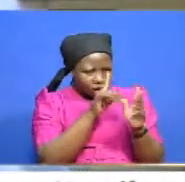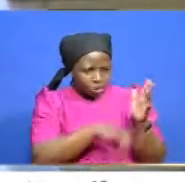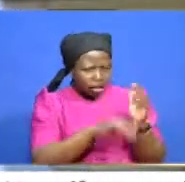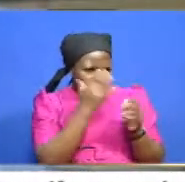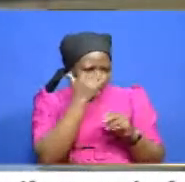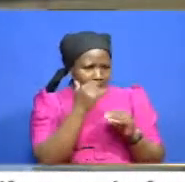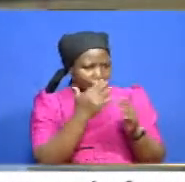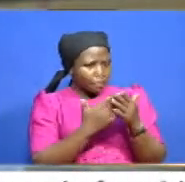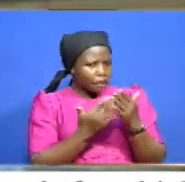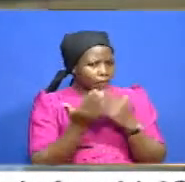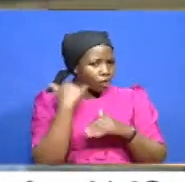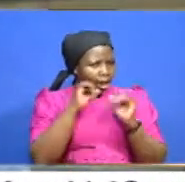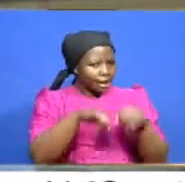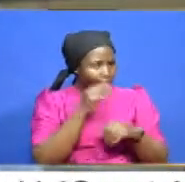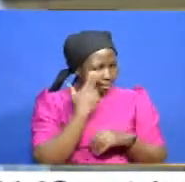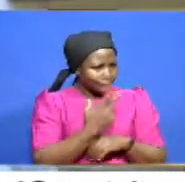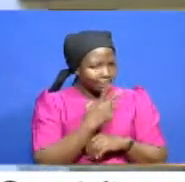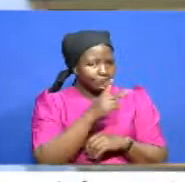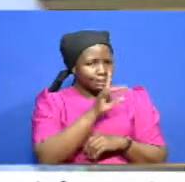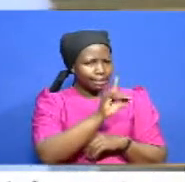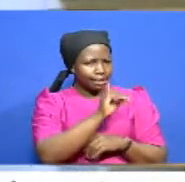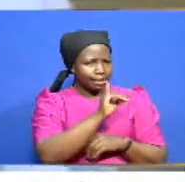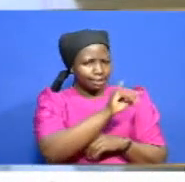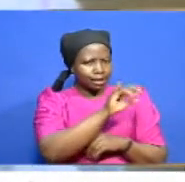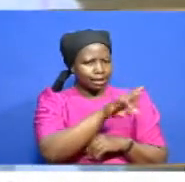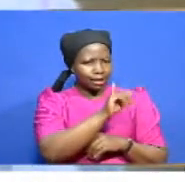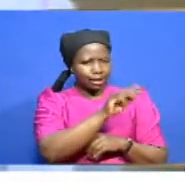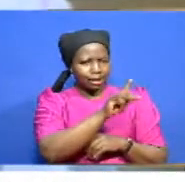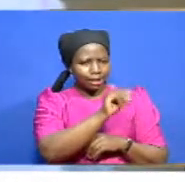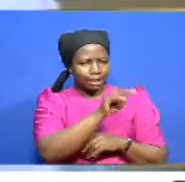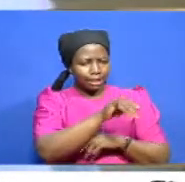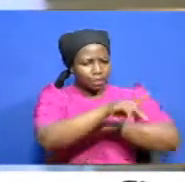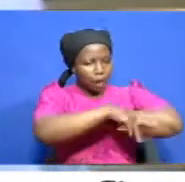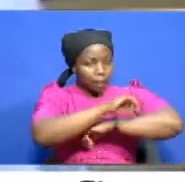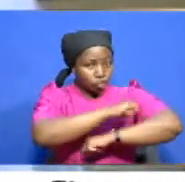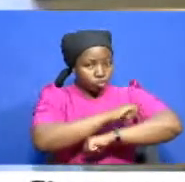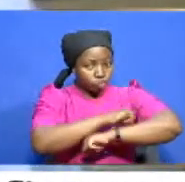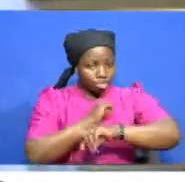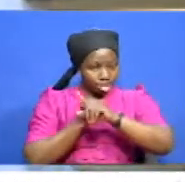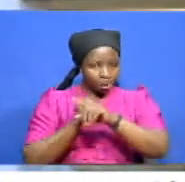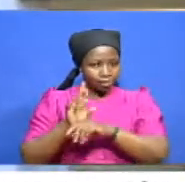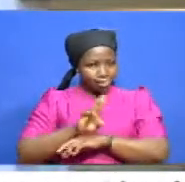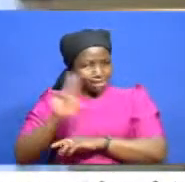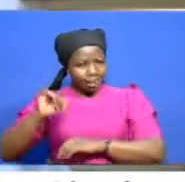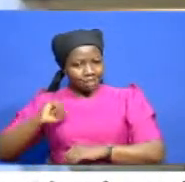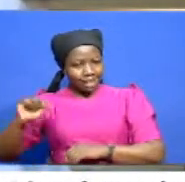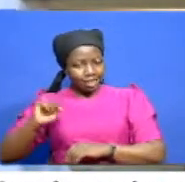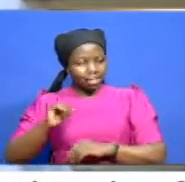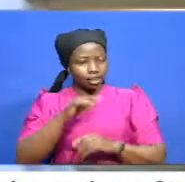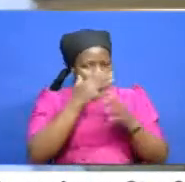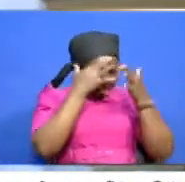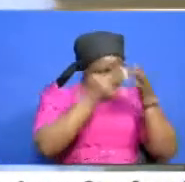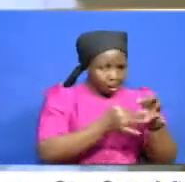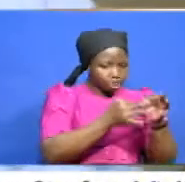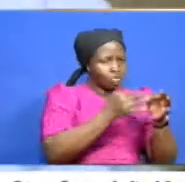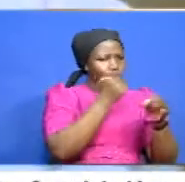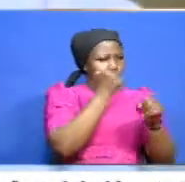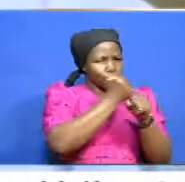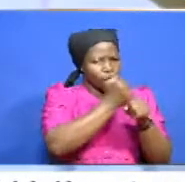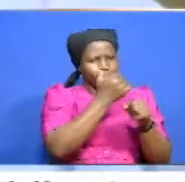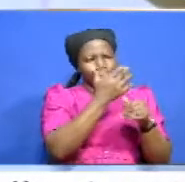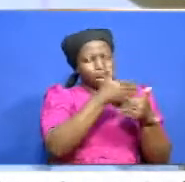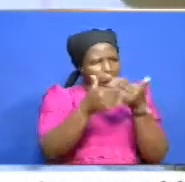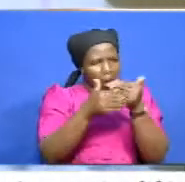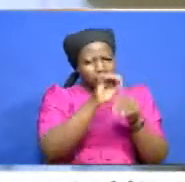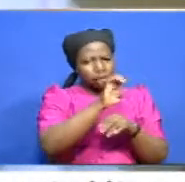I can see that the Girikani Primary School is just on my immediate right, and you decided to have the ECD on this immediate left. So you tell me